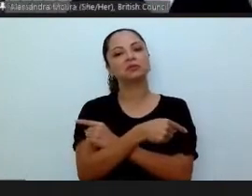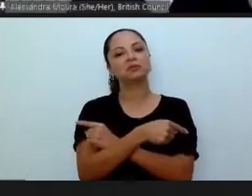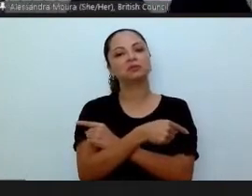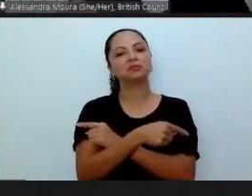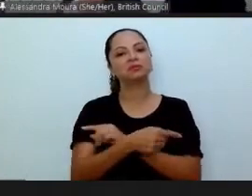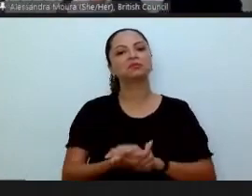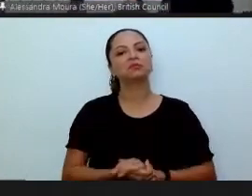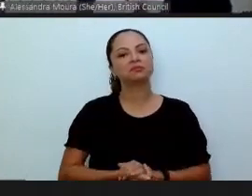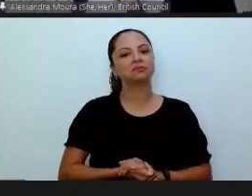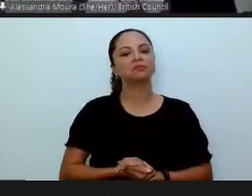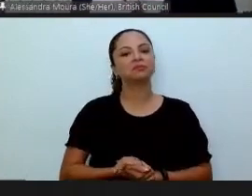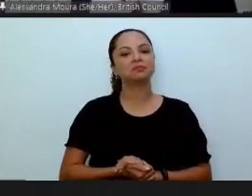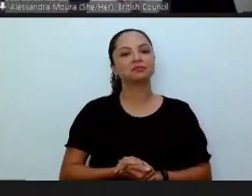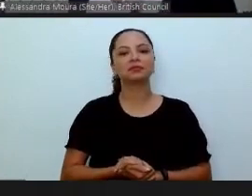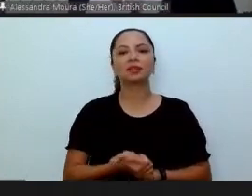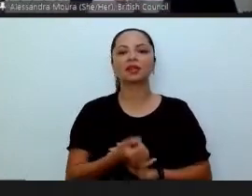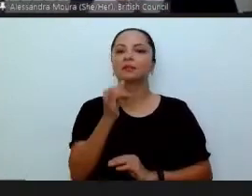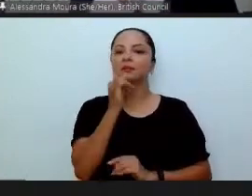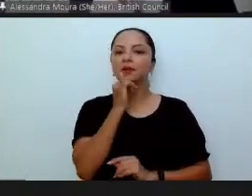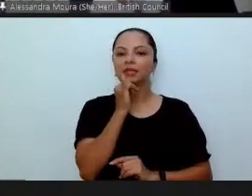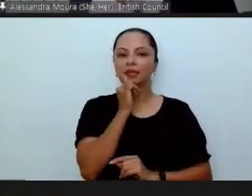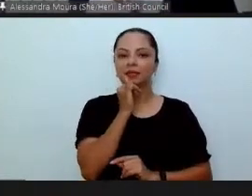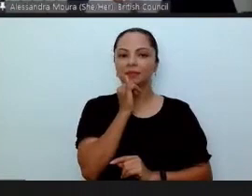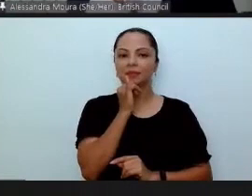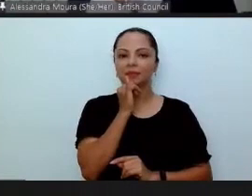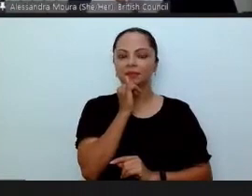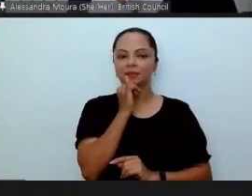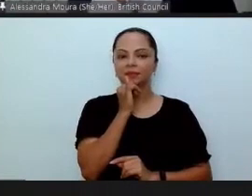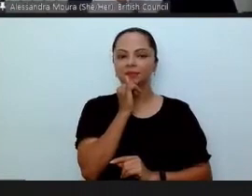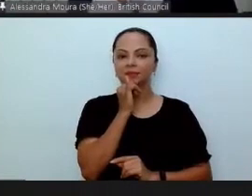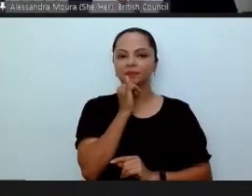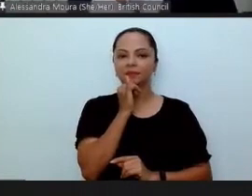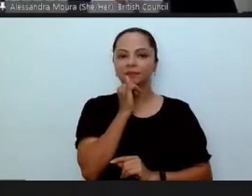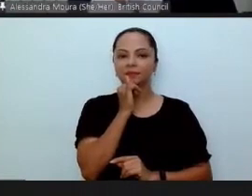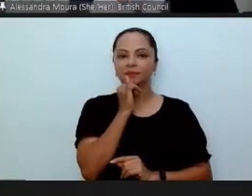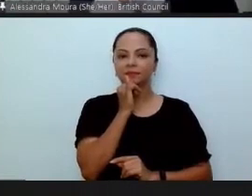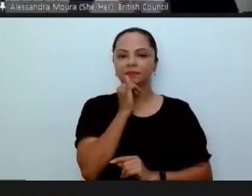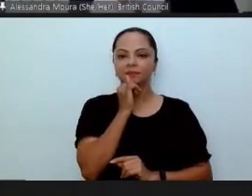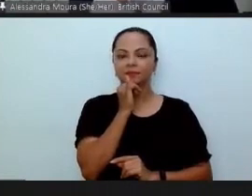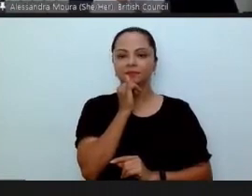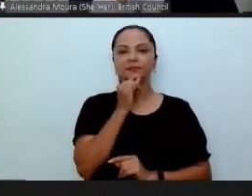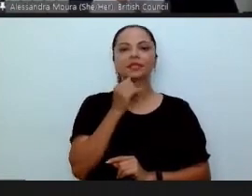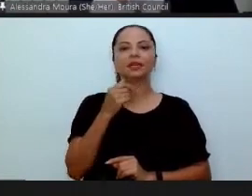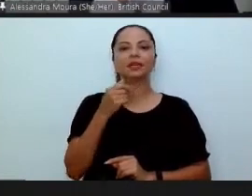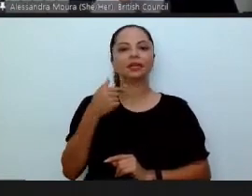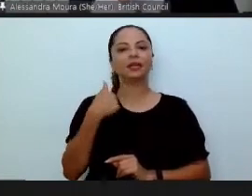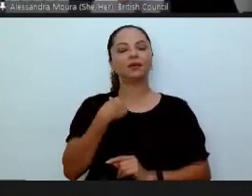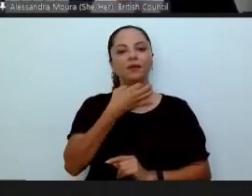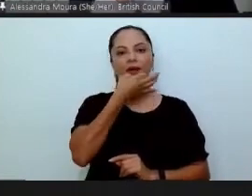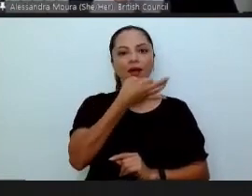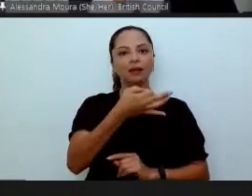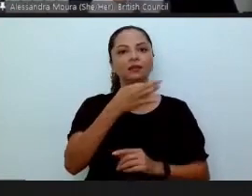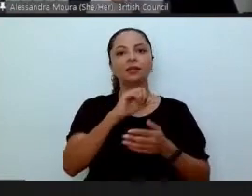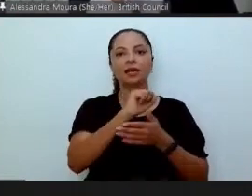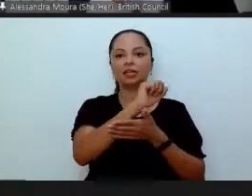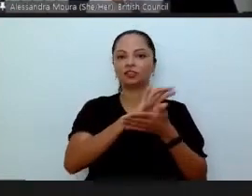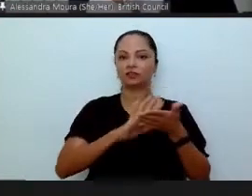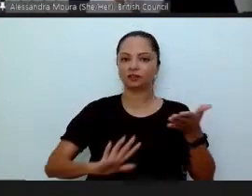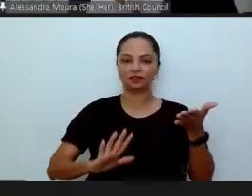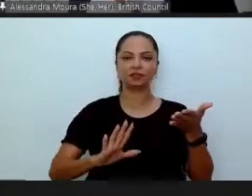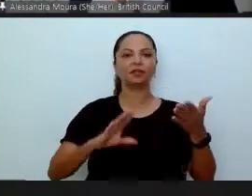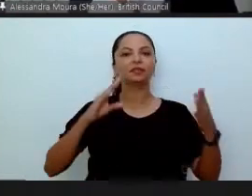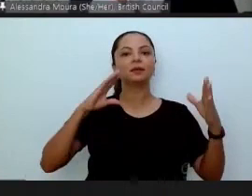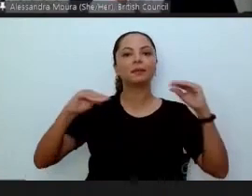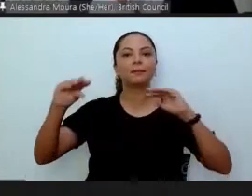For example, I think speaking activities is too broad. There, what kinds of speaking activities? Not